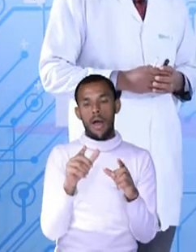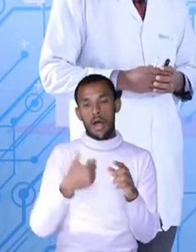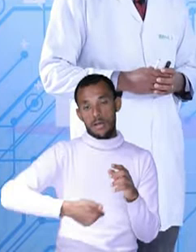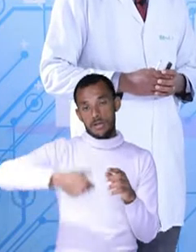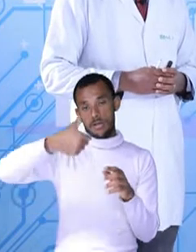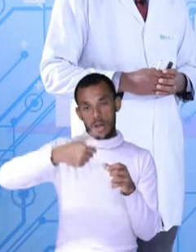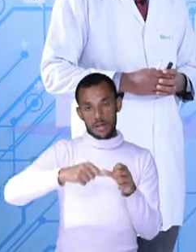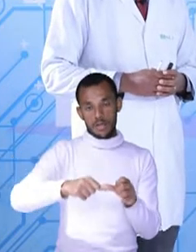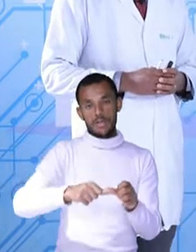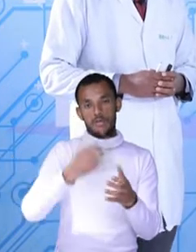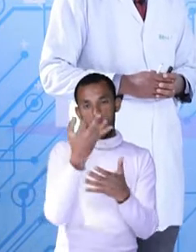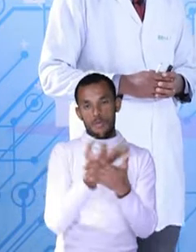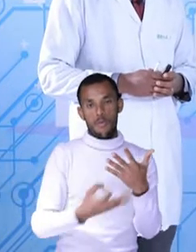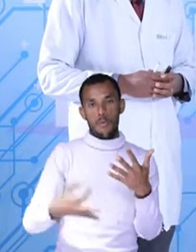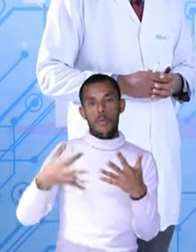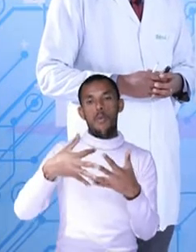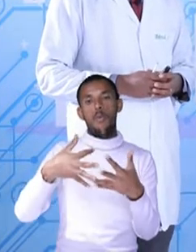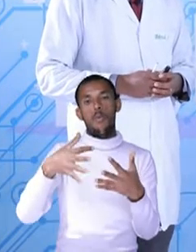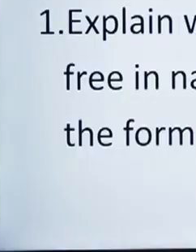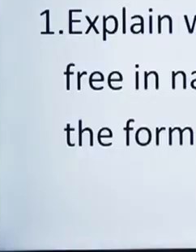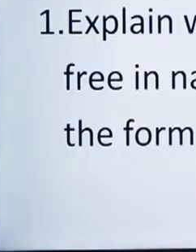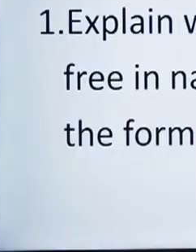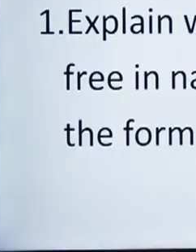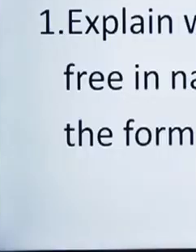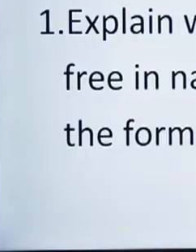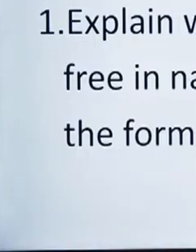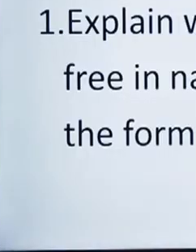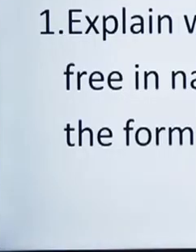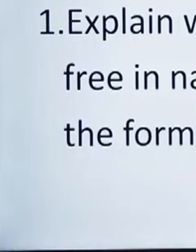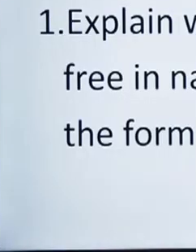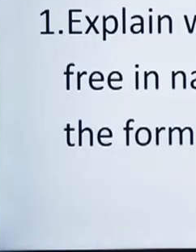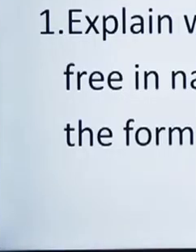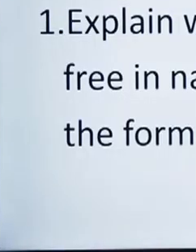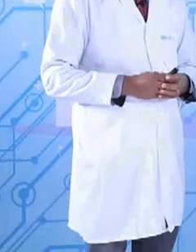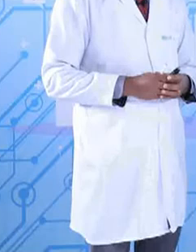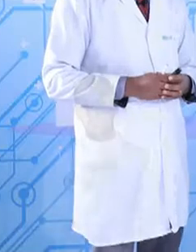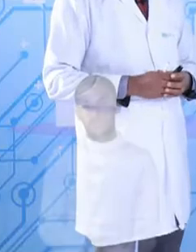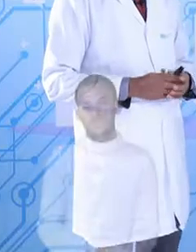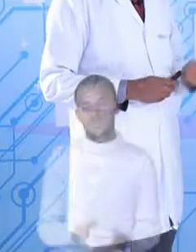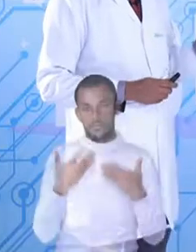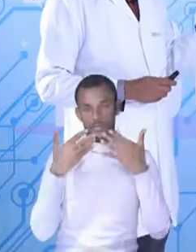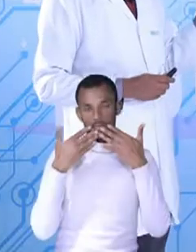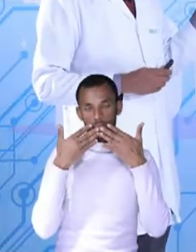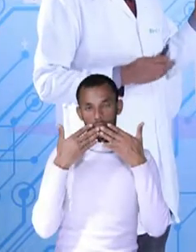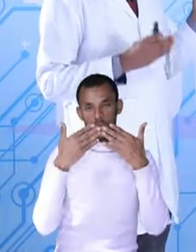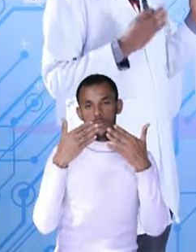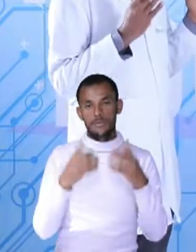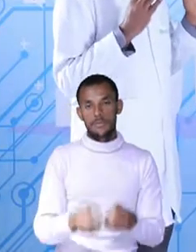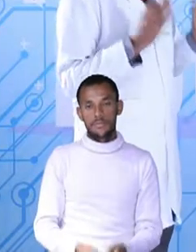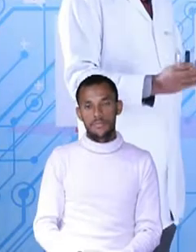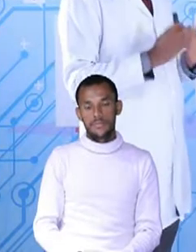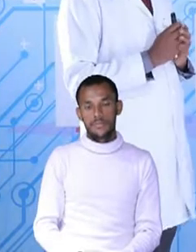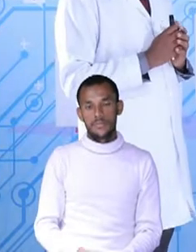in the forms of compounds. Thank you.